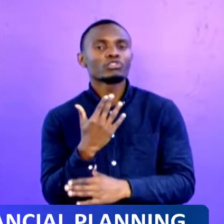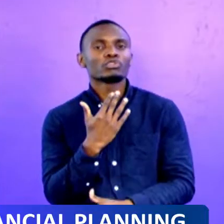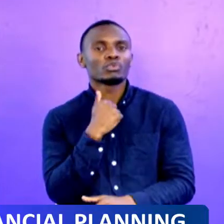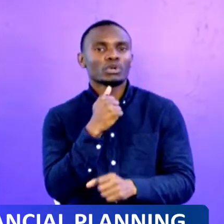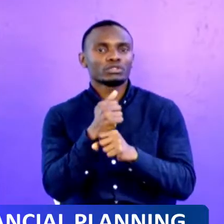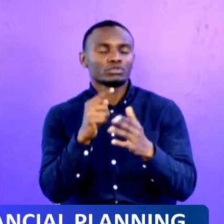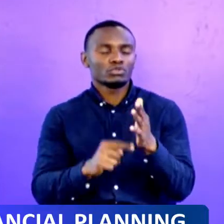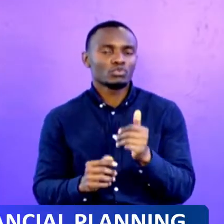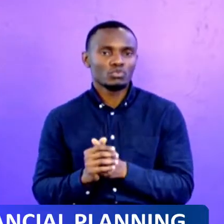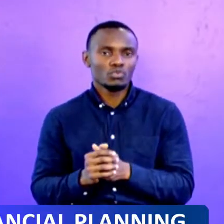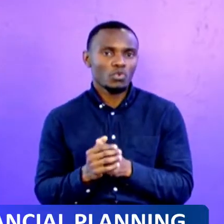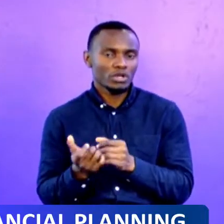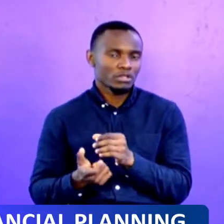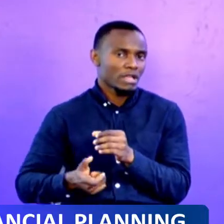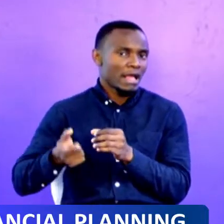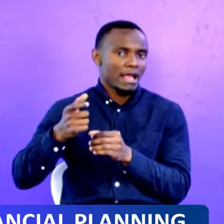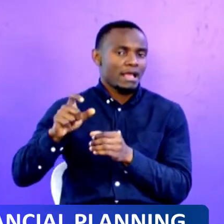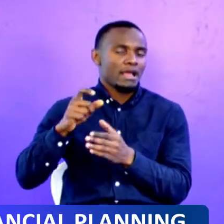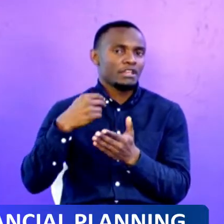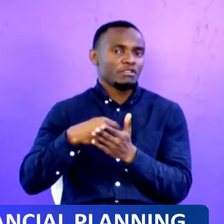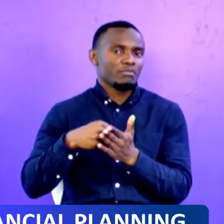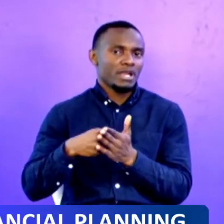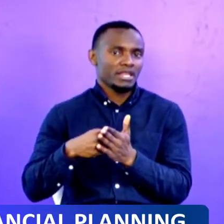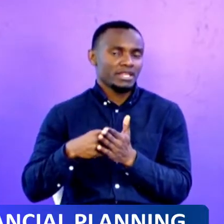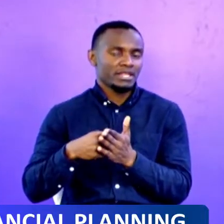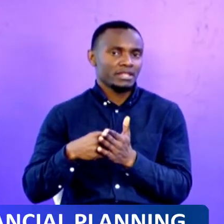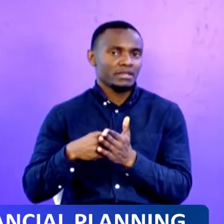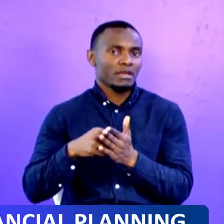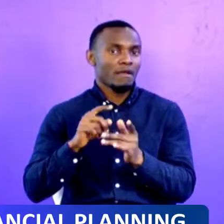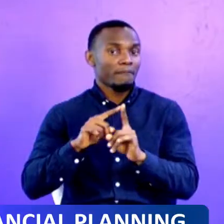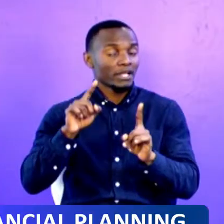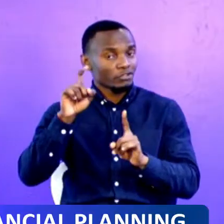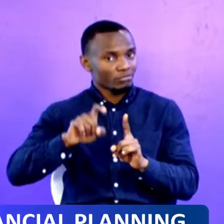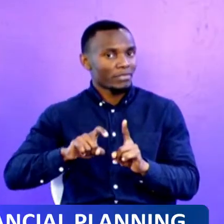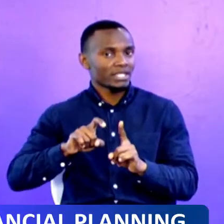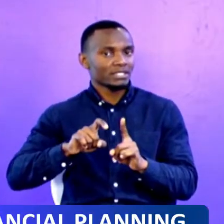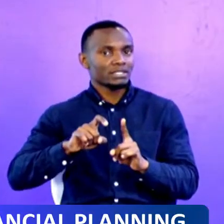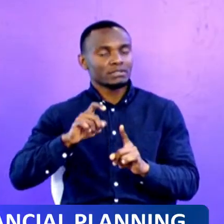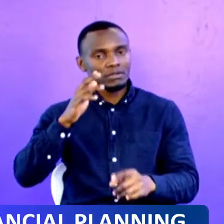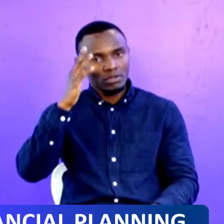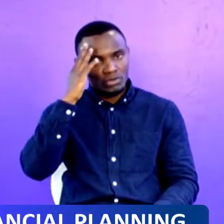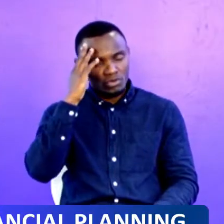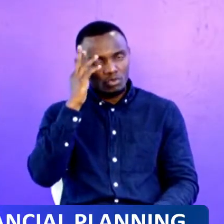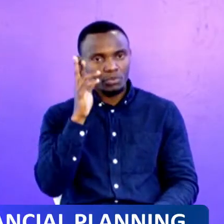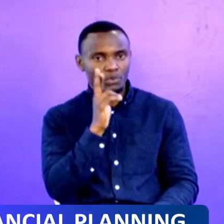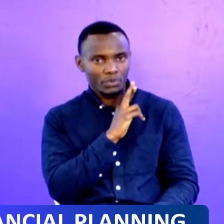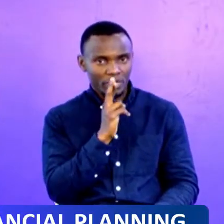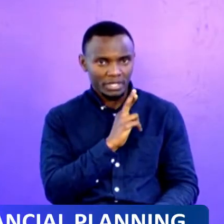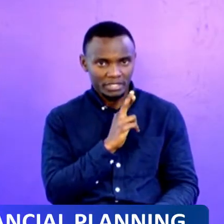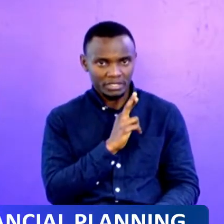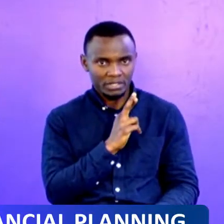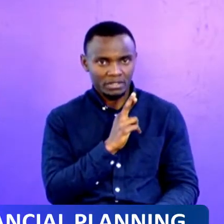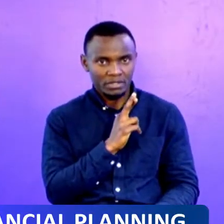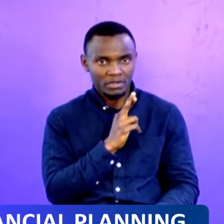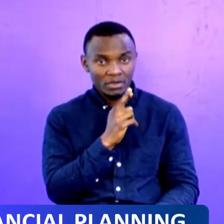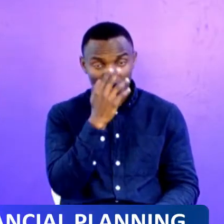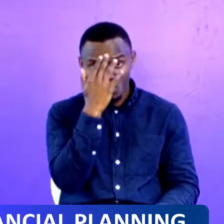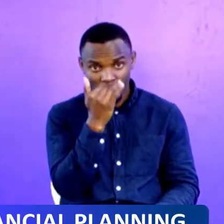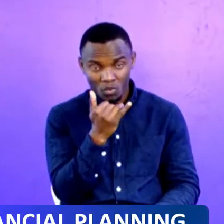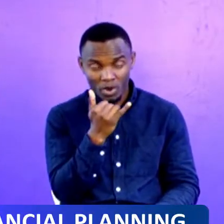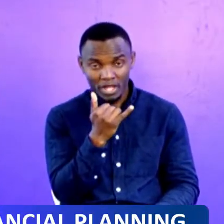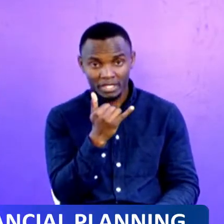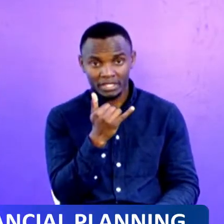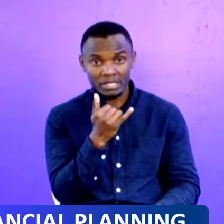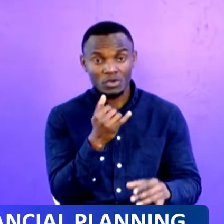triple your money over time. However, you must again recognize the risk that with growth, you've added significant